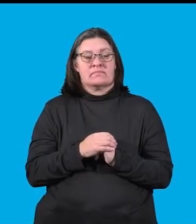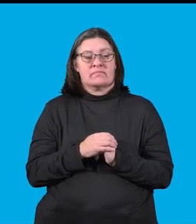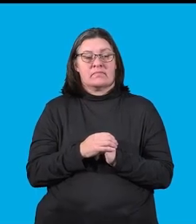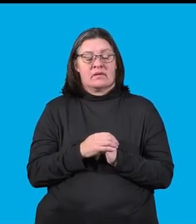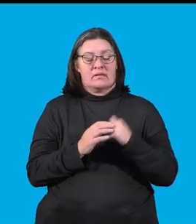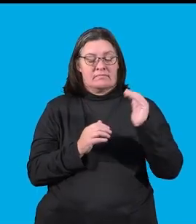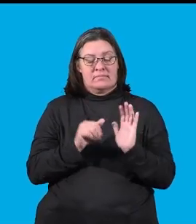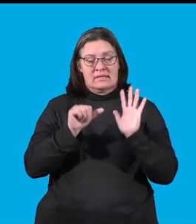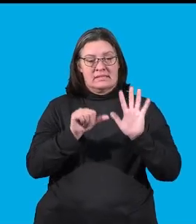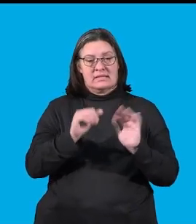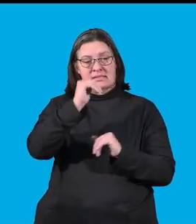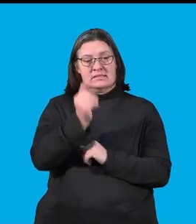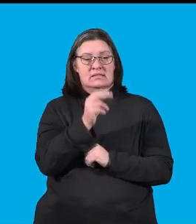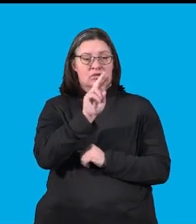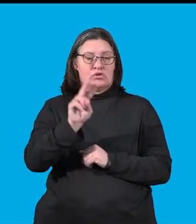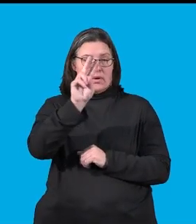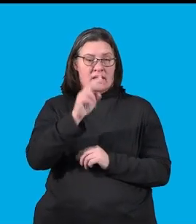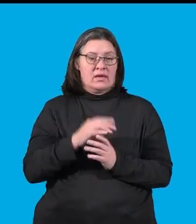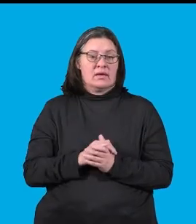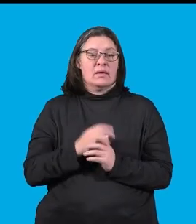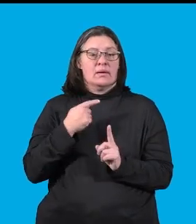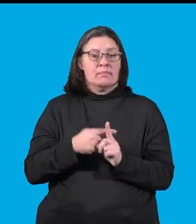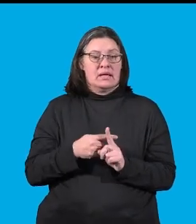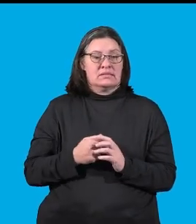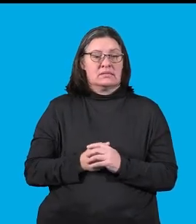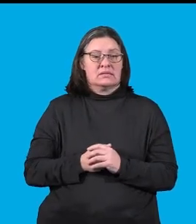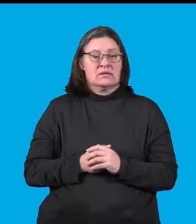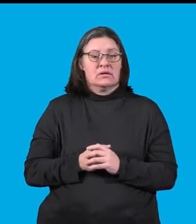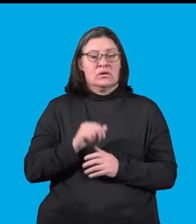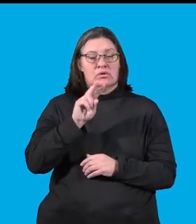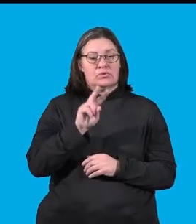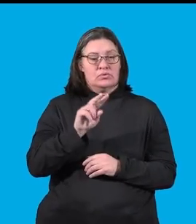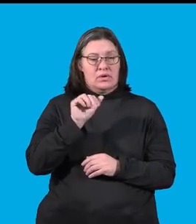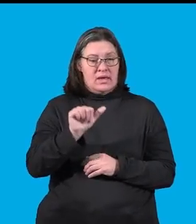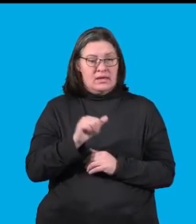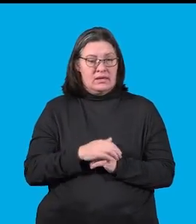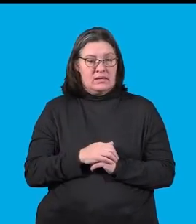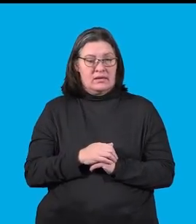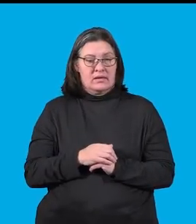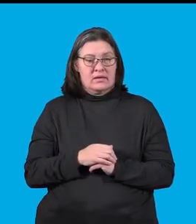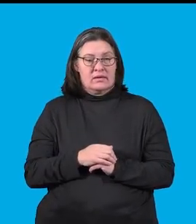3 into 6 squared plus